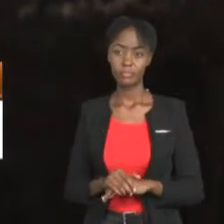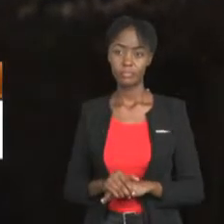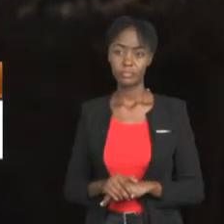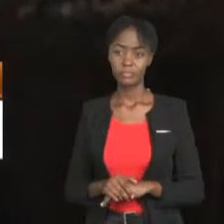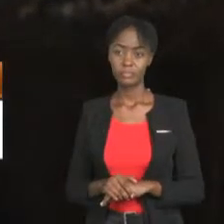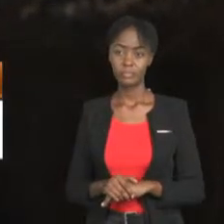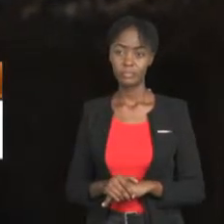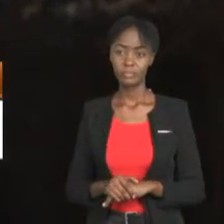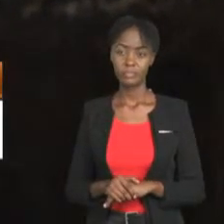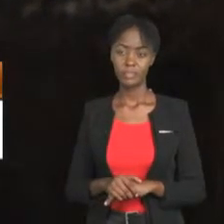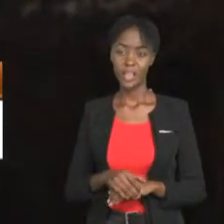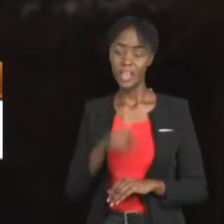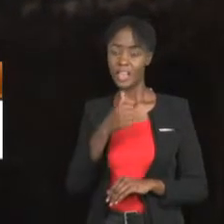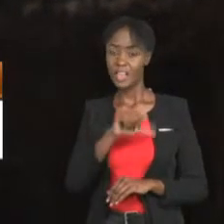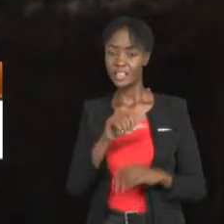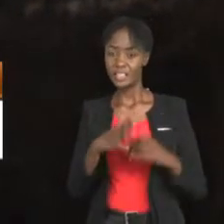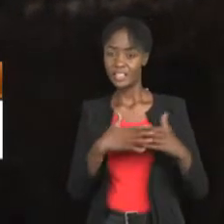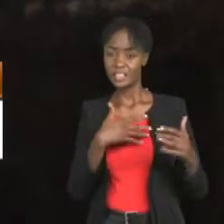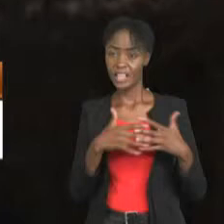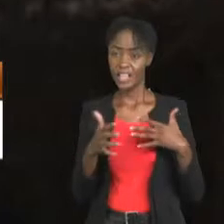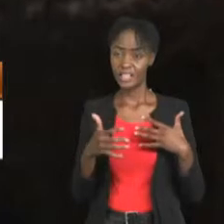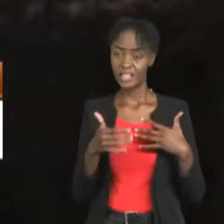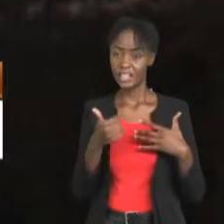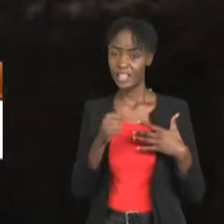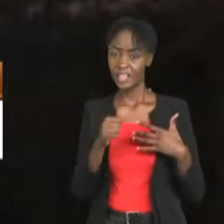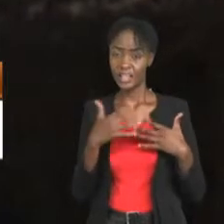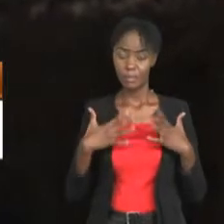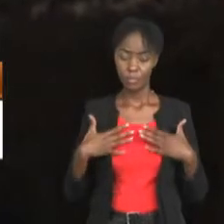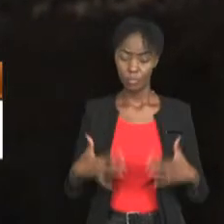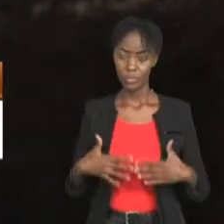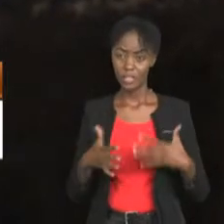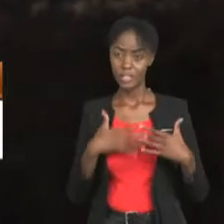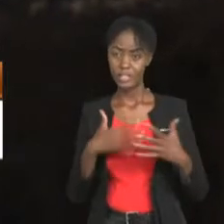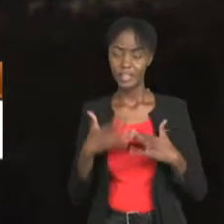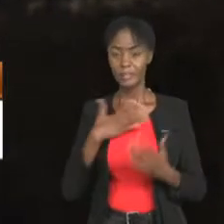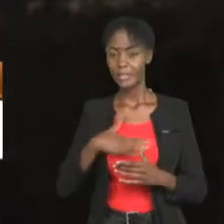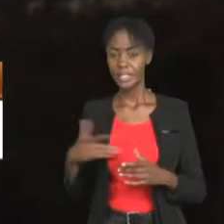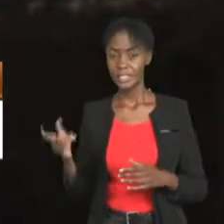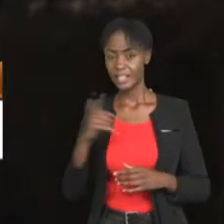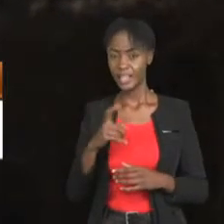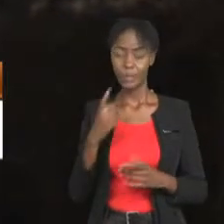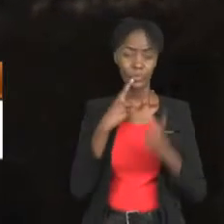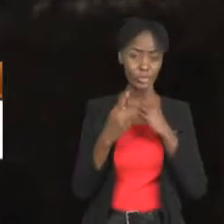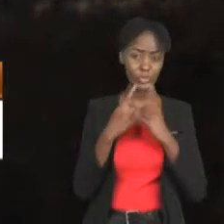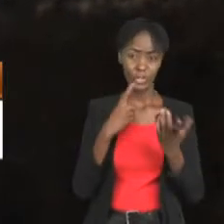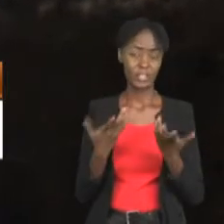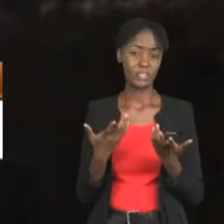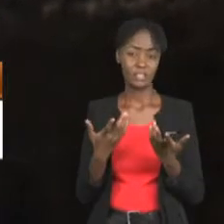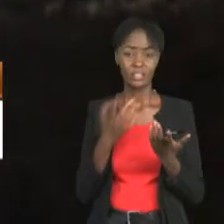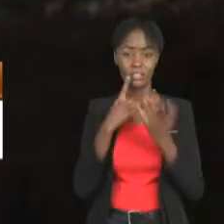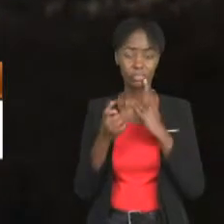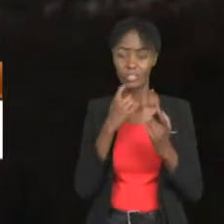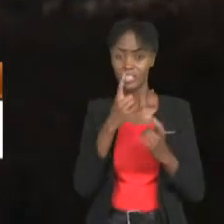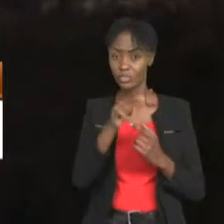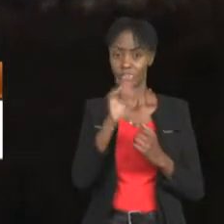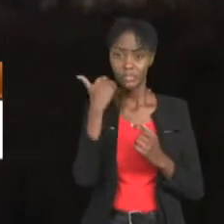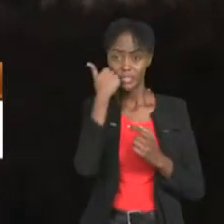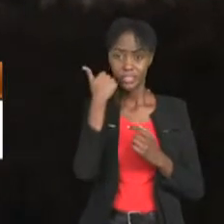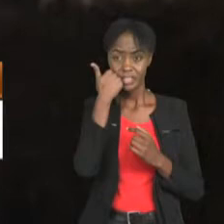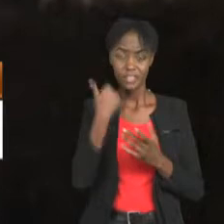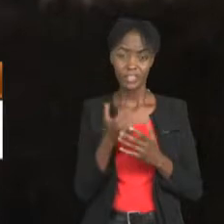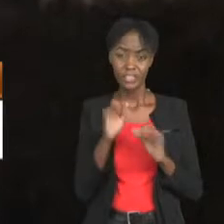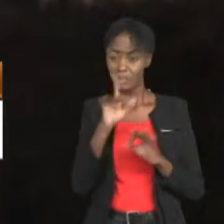symptom should come out, talk. There's nothing wrong about talking. You don't